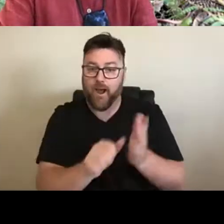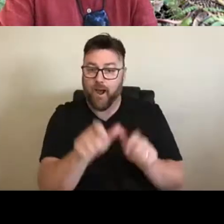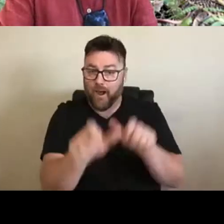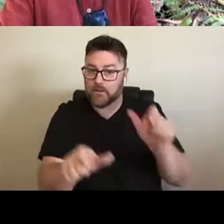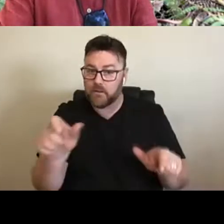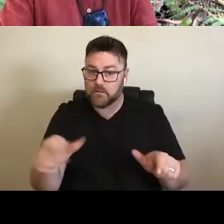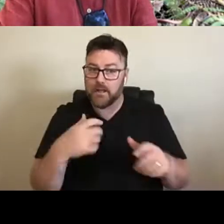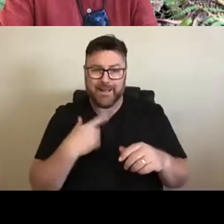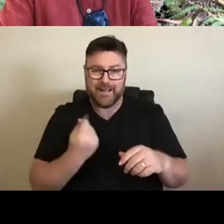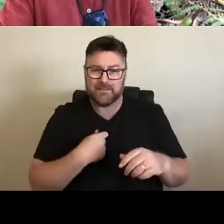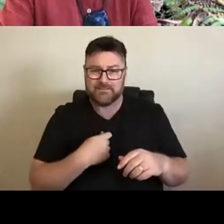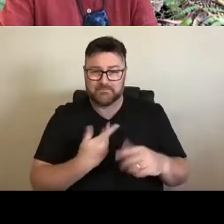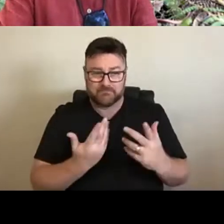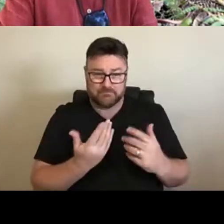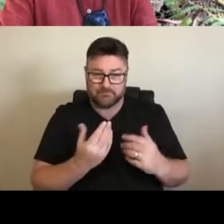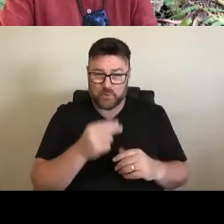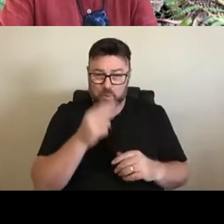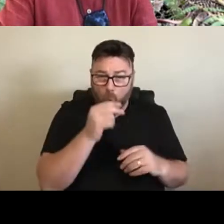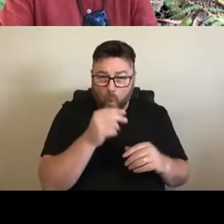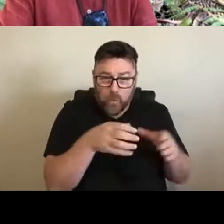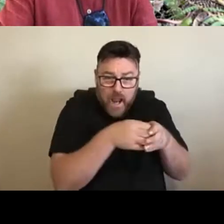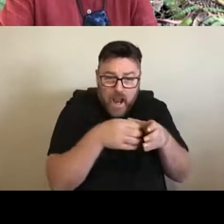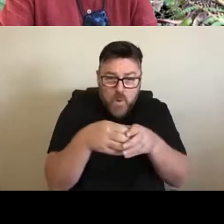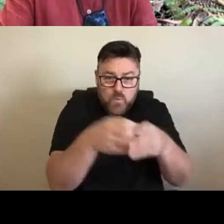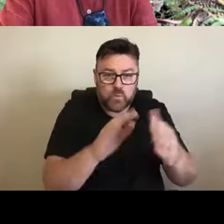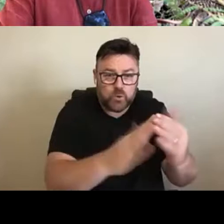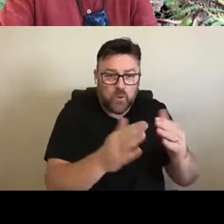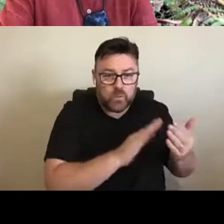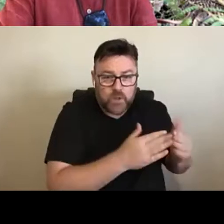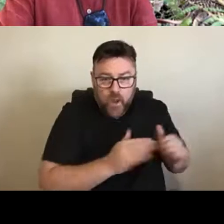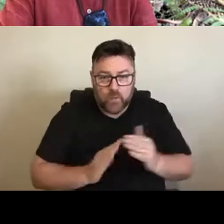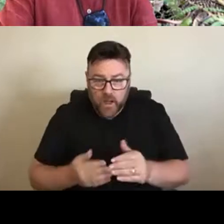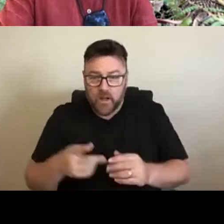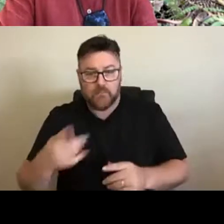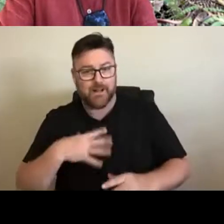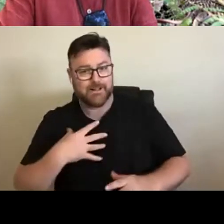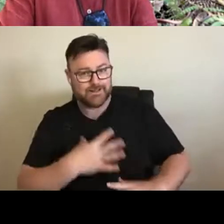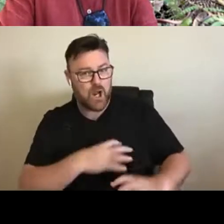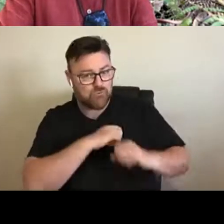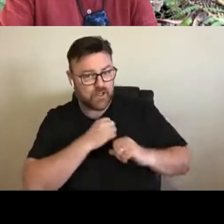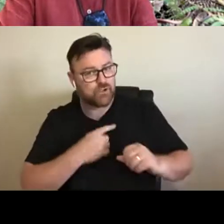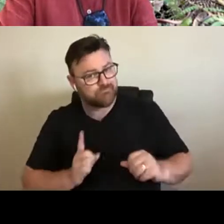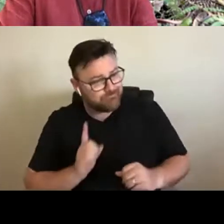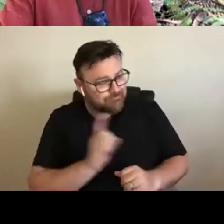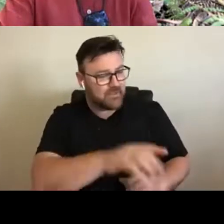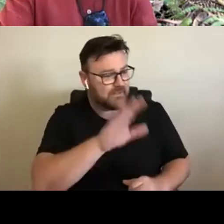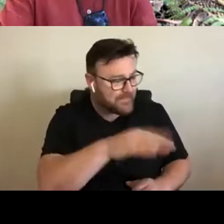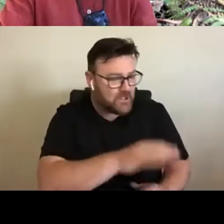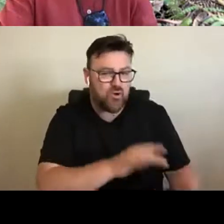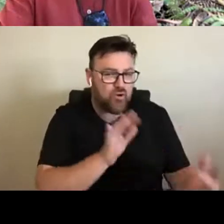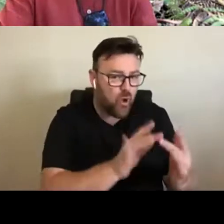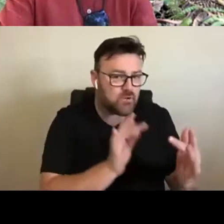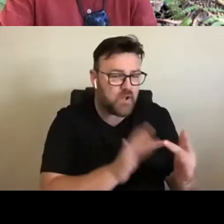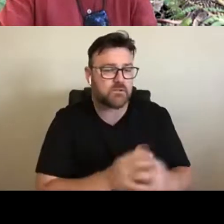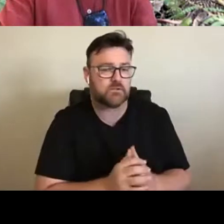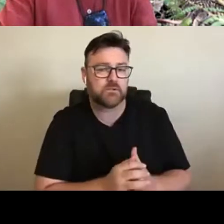country towns, but really takes a lot of courage to get in there and go and try and make contact, and